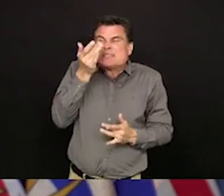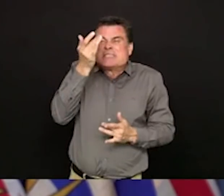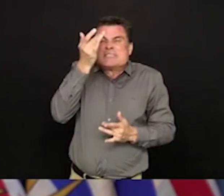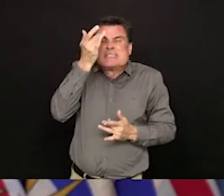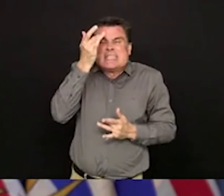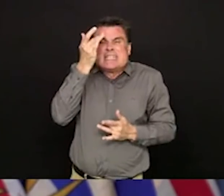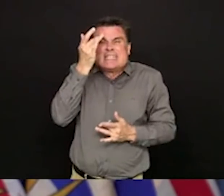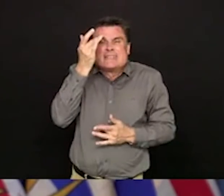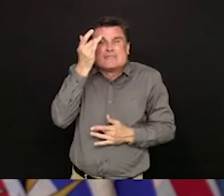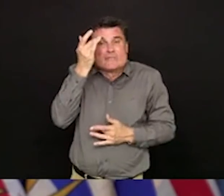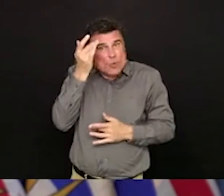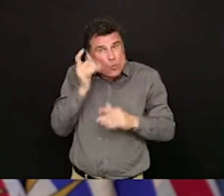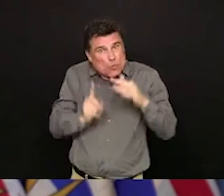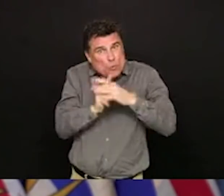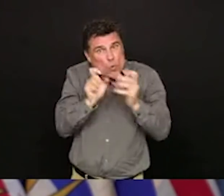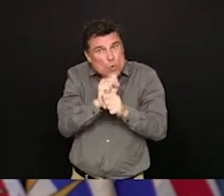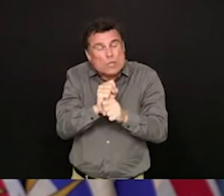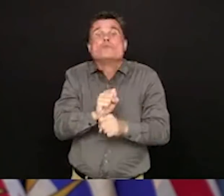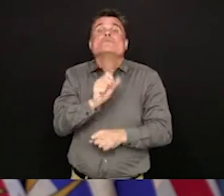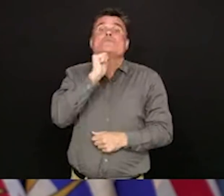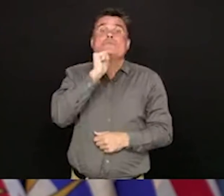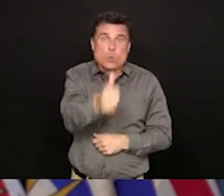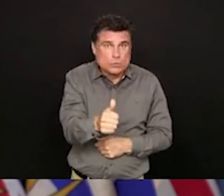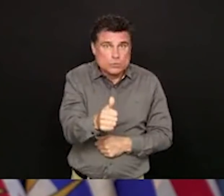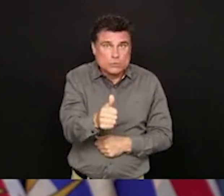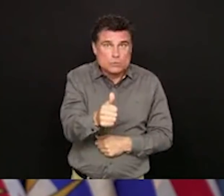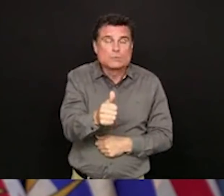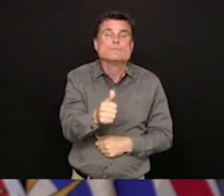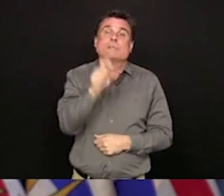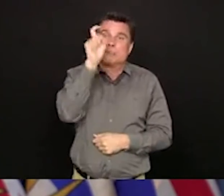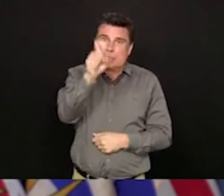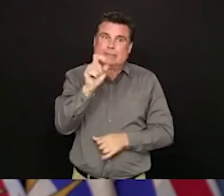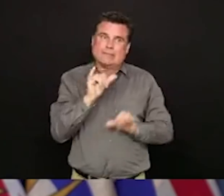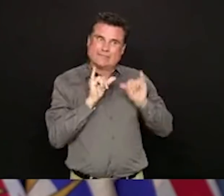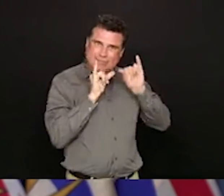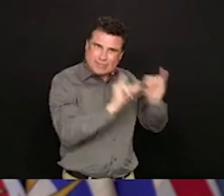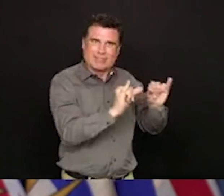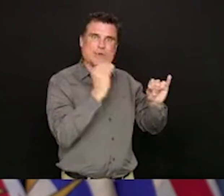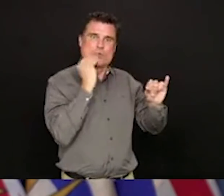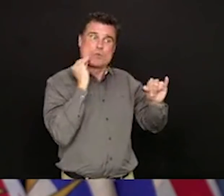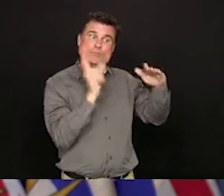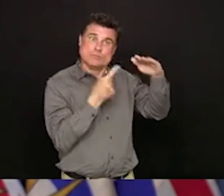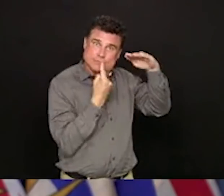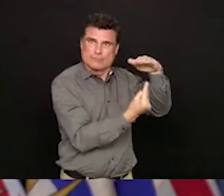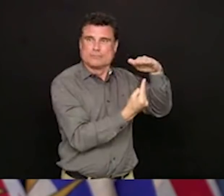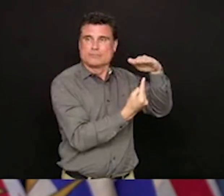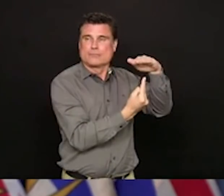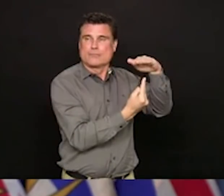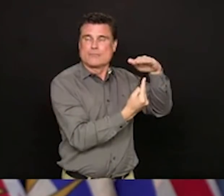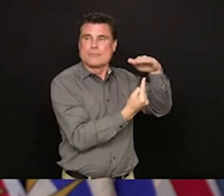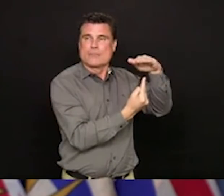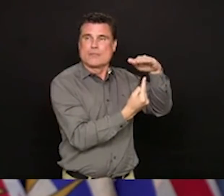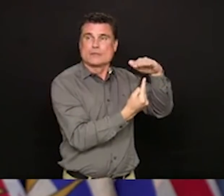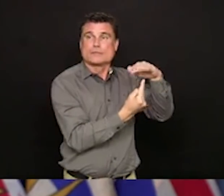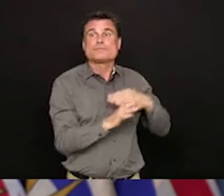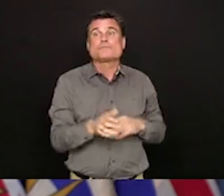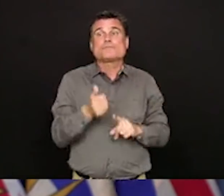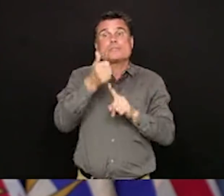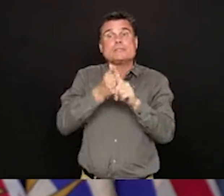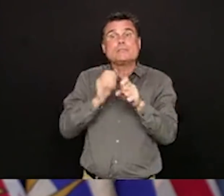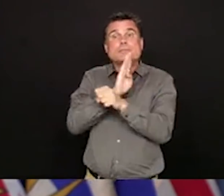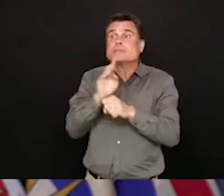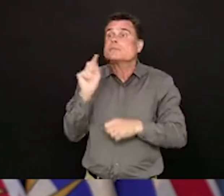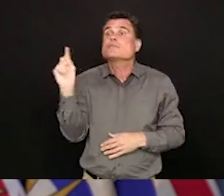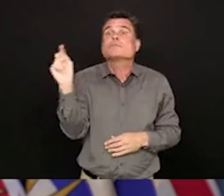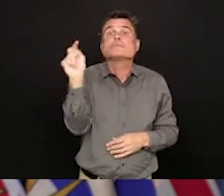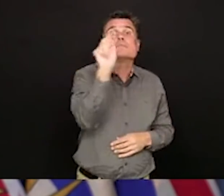the workplace. We can connect with public health and ensure that we are isolating people appropriately so they aren't going to be transmitting it